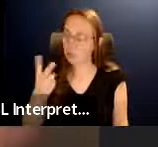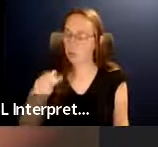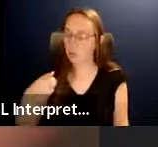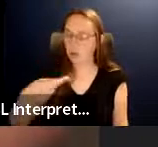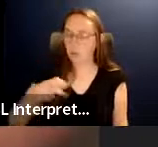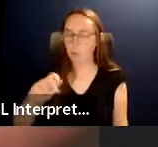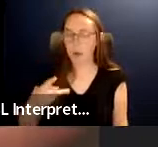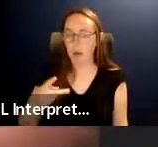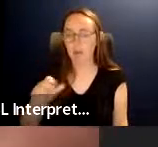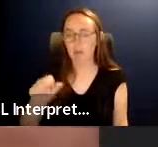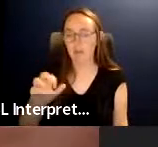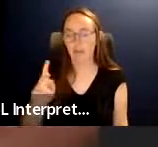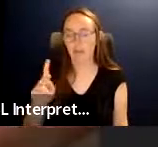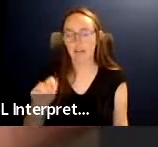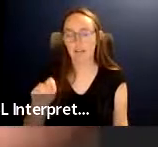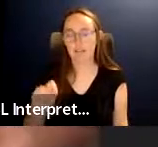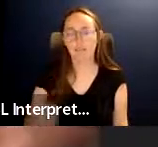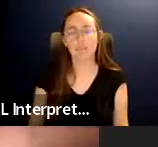With two pop sockets.